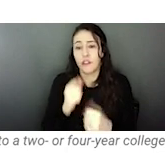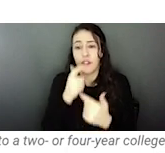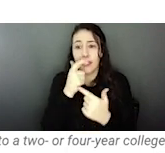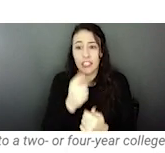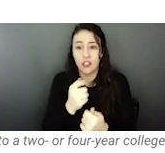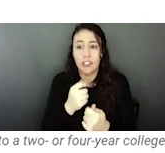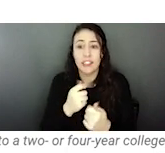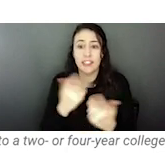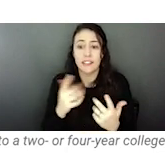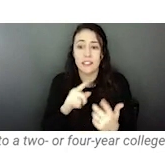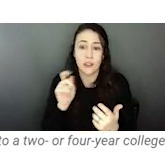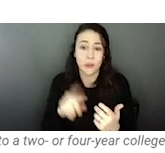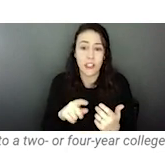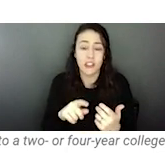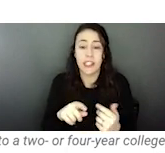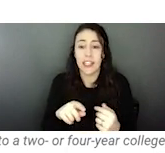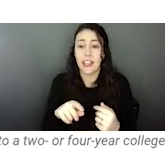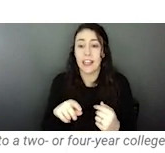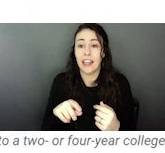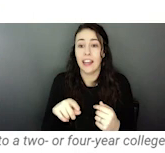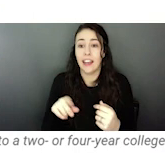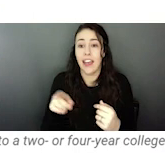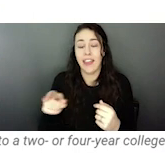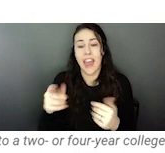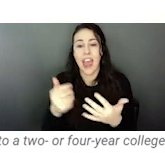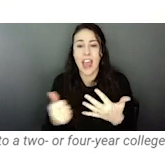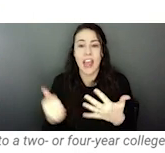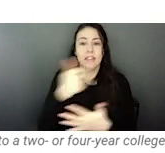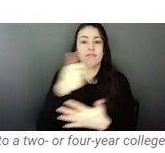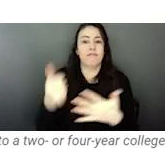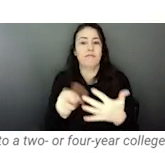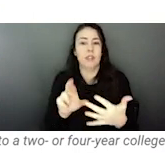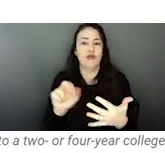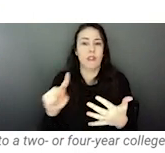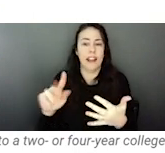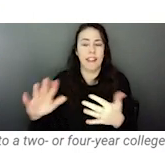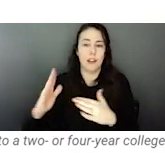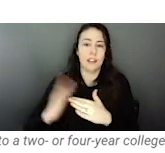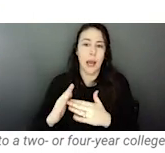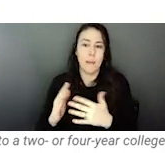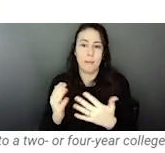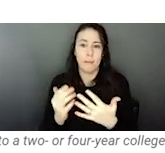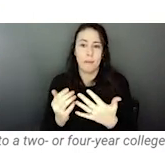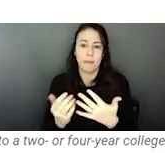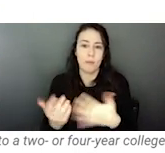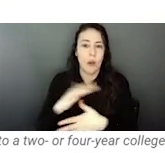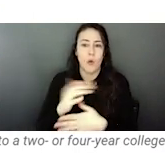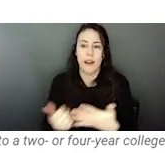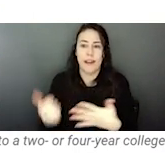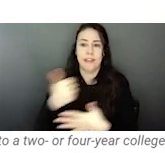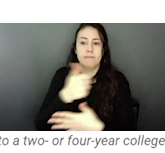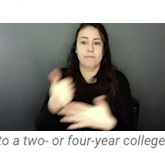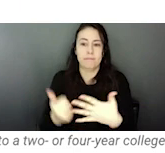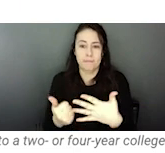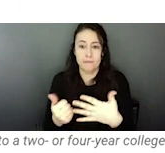that had these individuals rank their top priorities. It was so telling to me that the number one priority